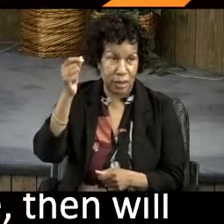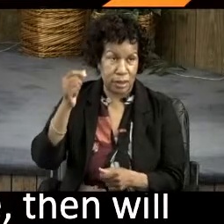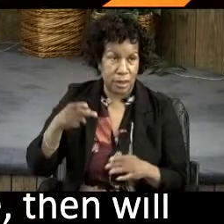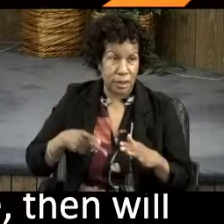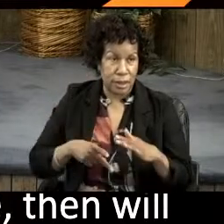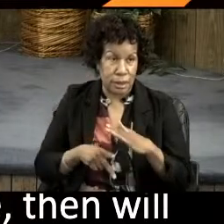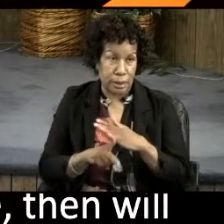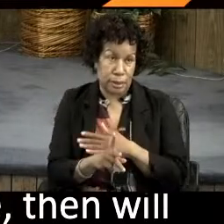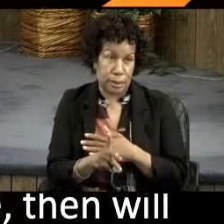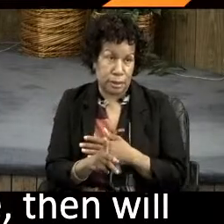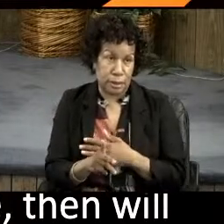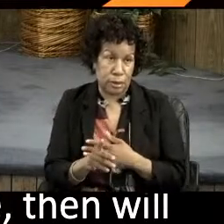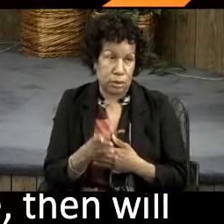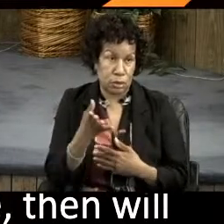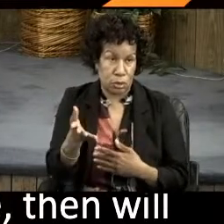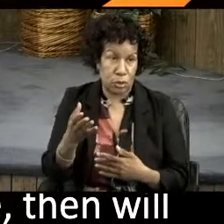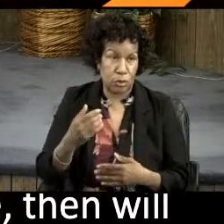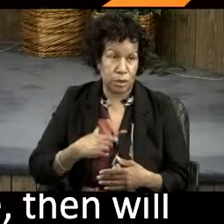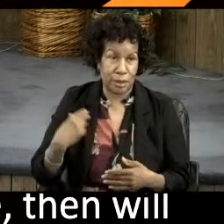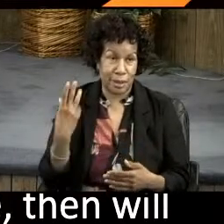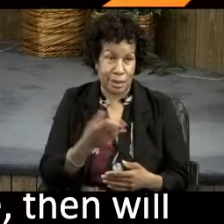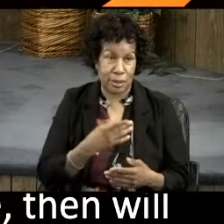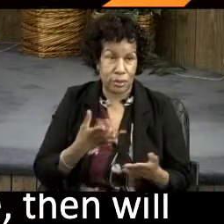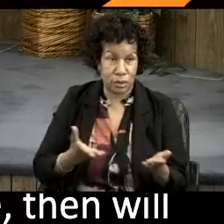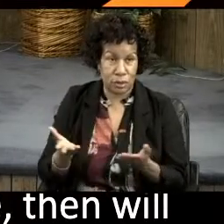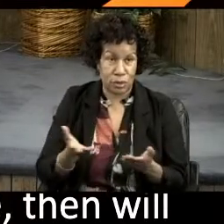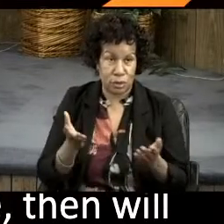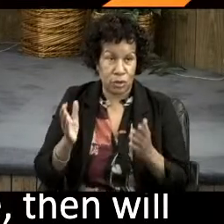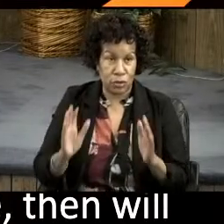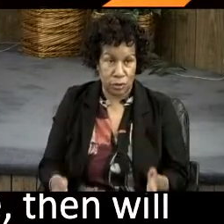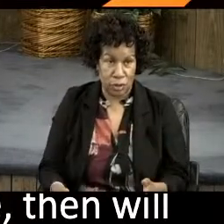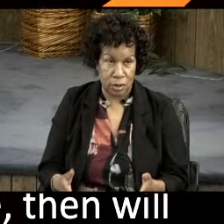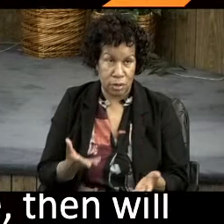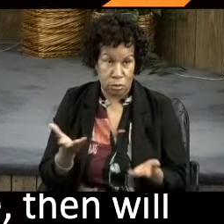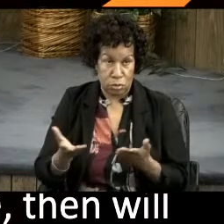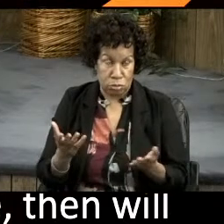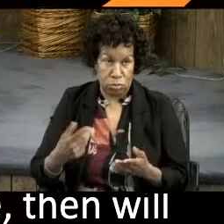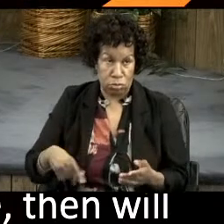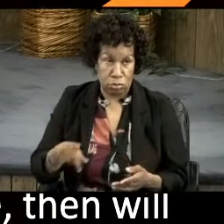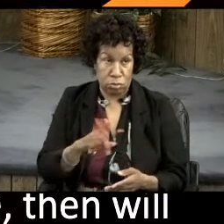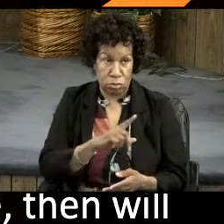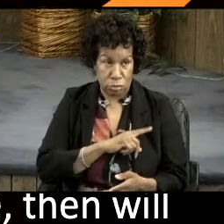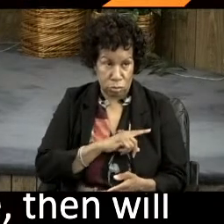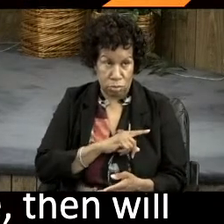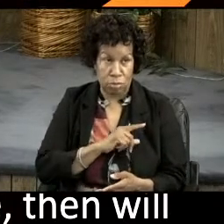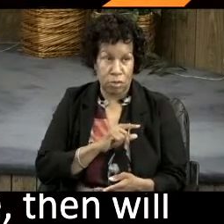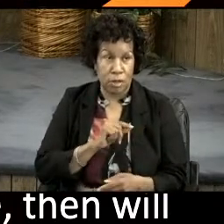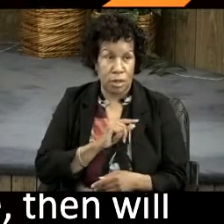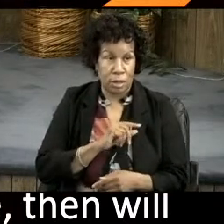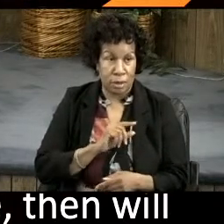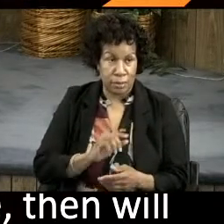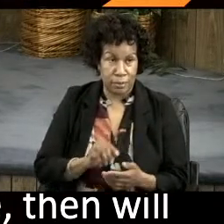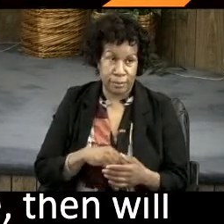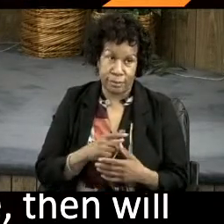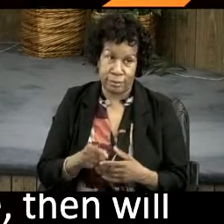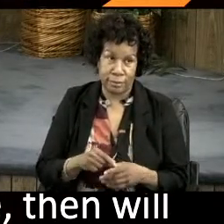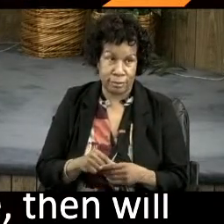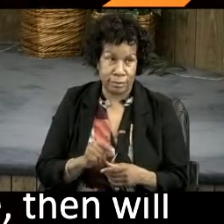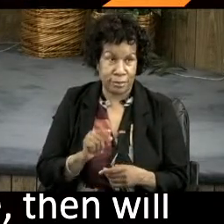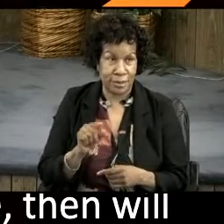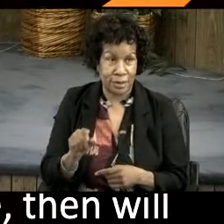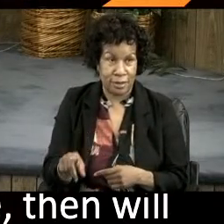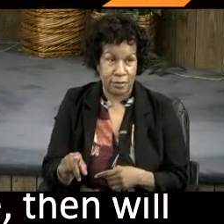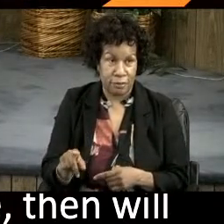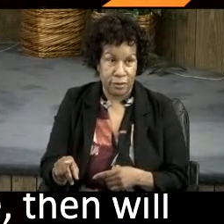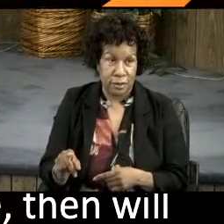him, then shall you be our servants and serve us. Amen. And read this last verse with me,